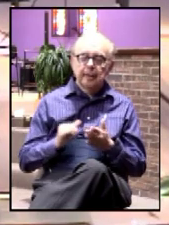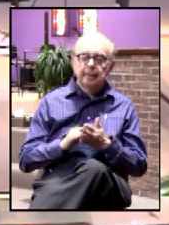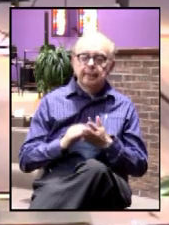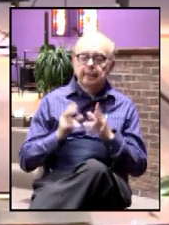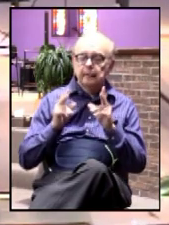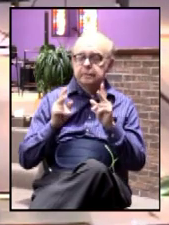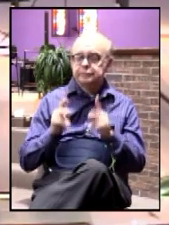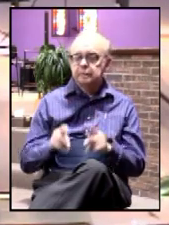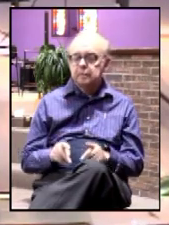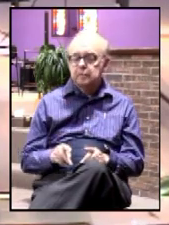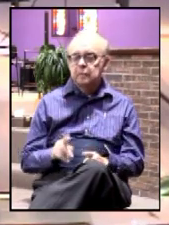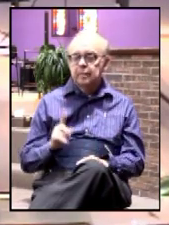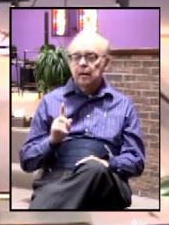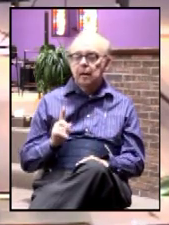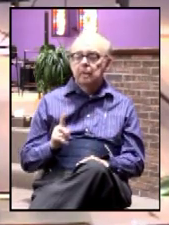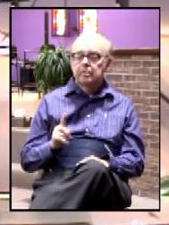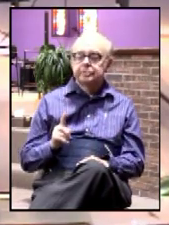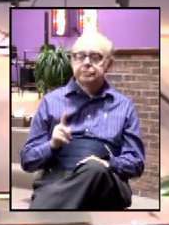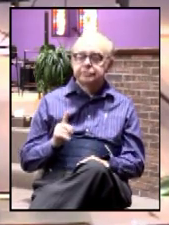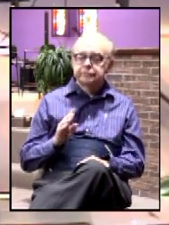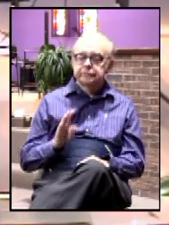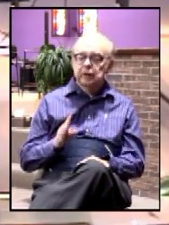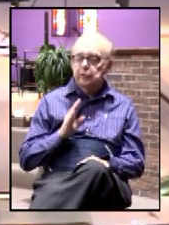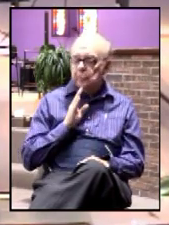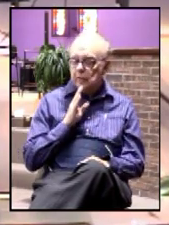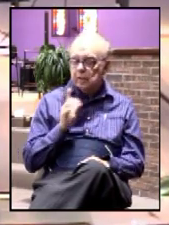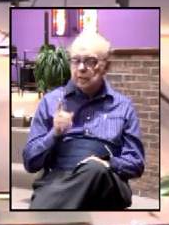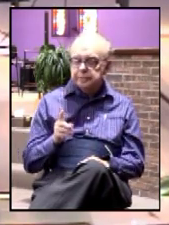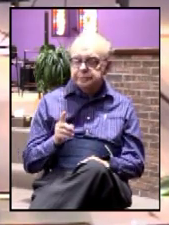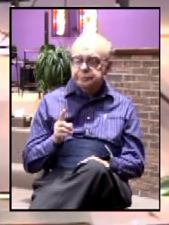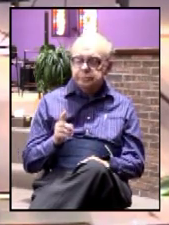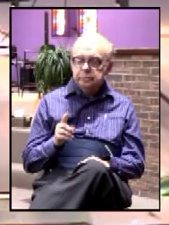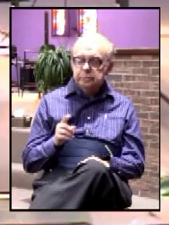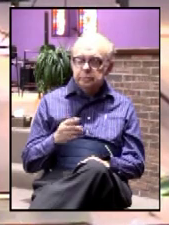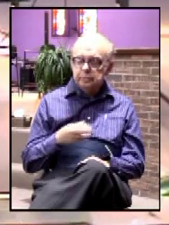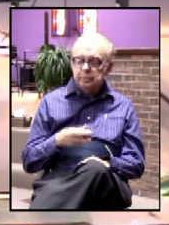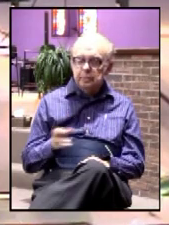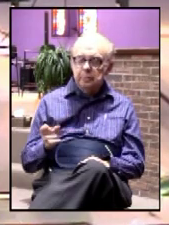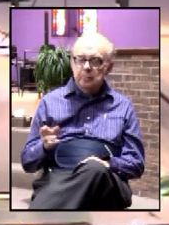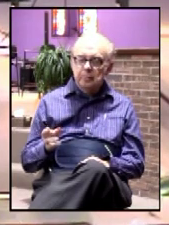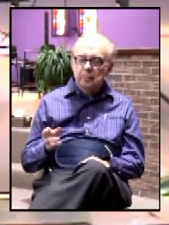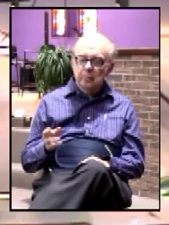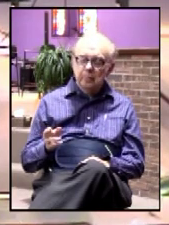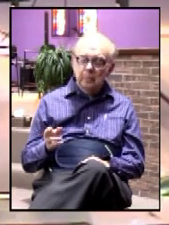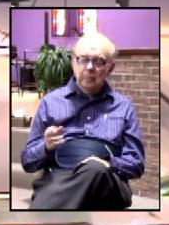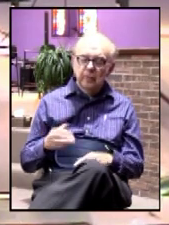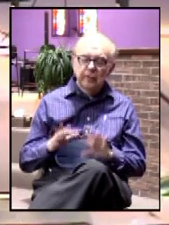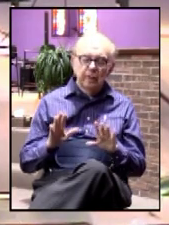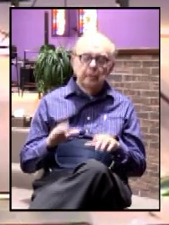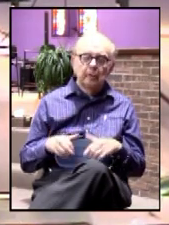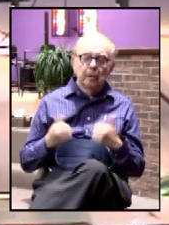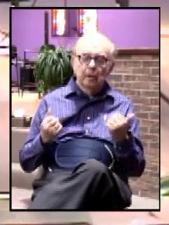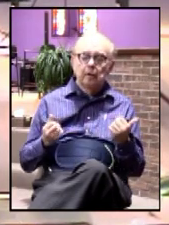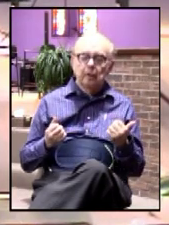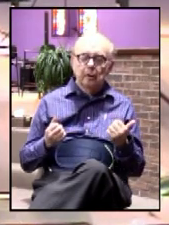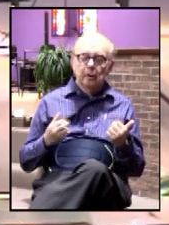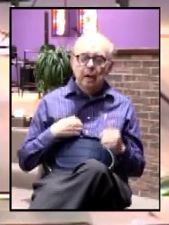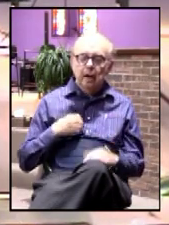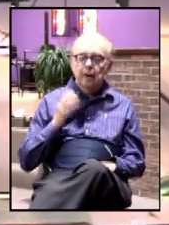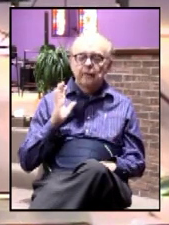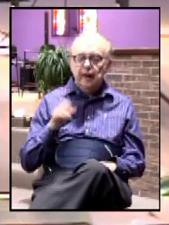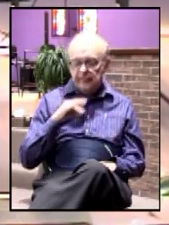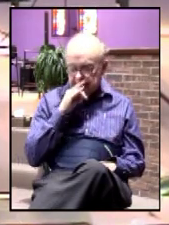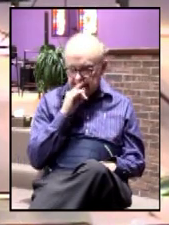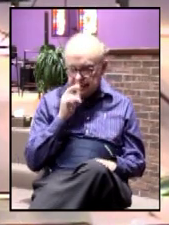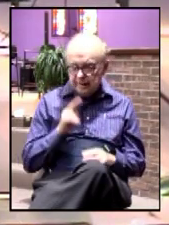And that one person that you were talking to that was just about ready to give their life up have 5 kids